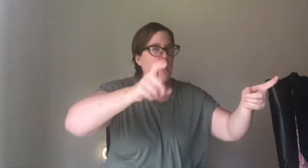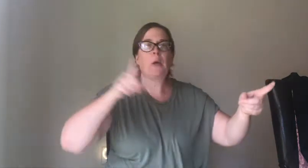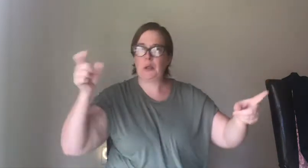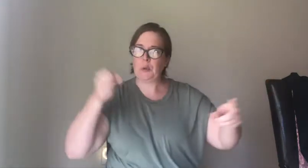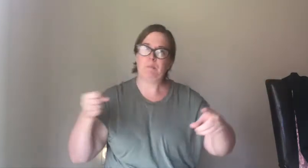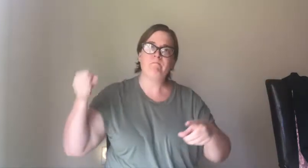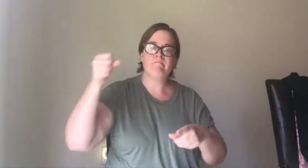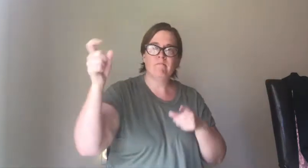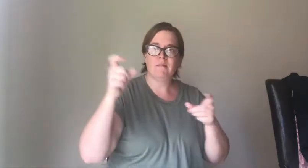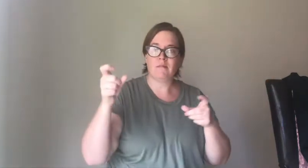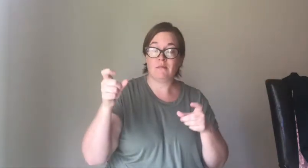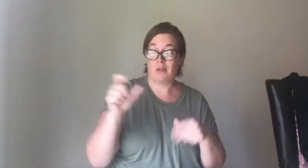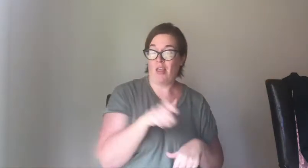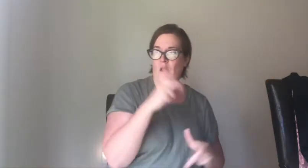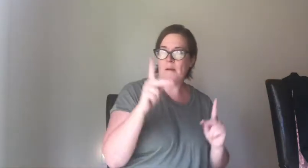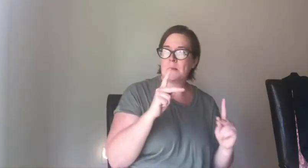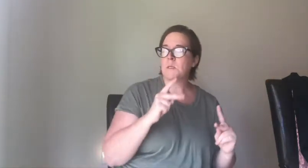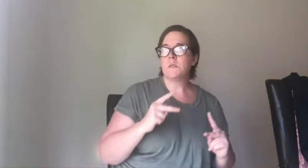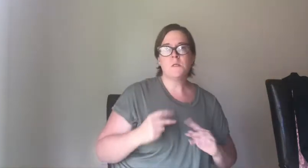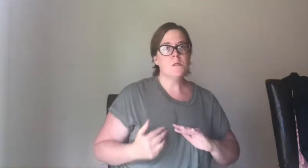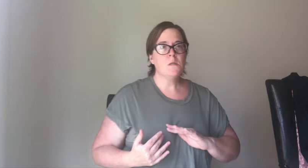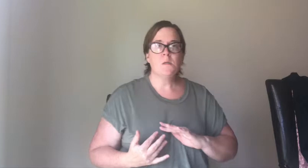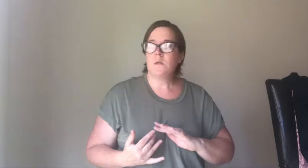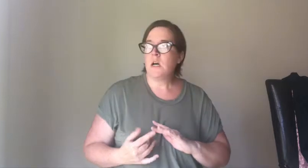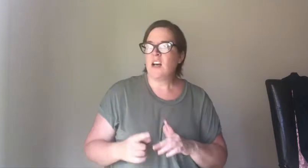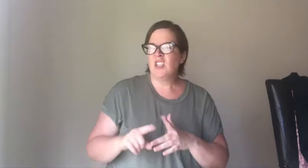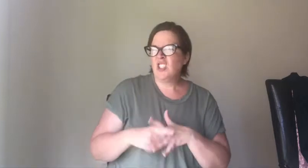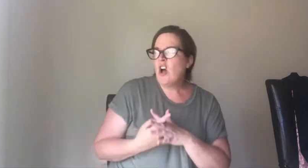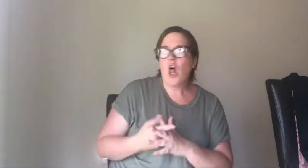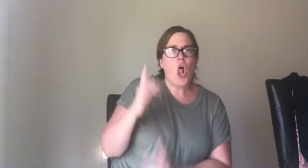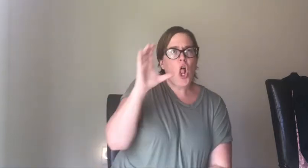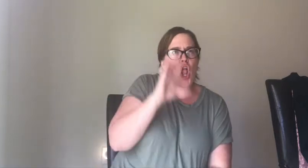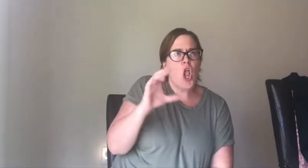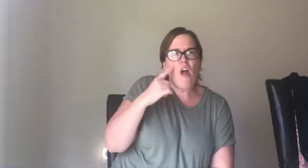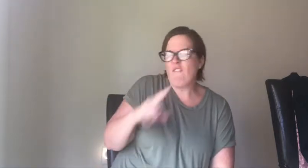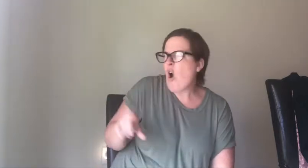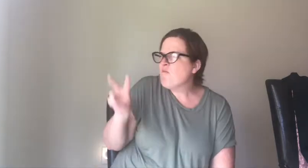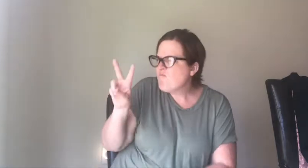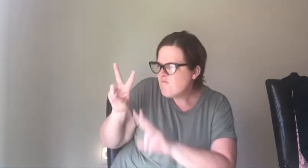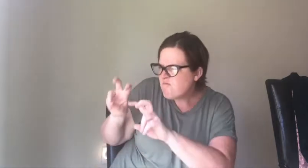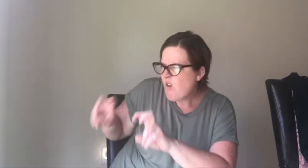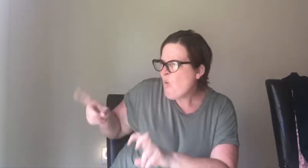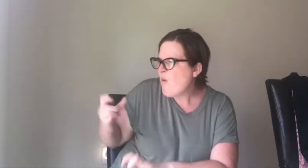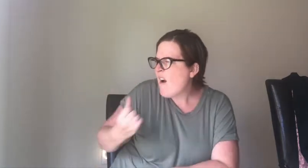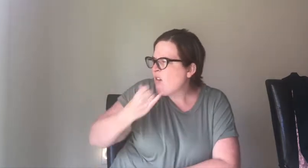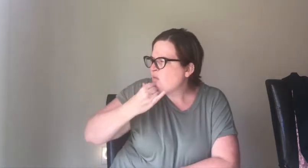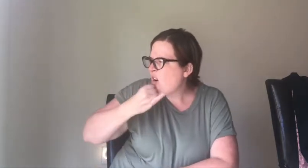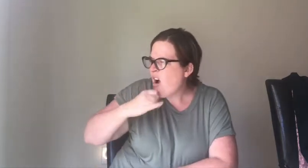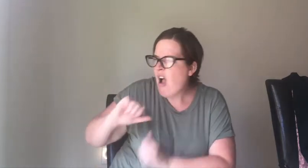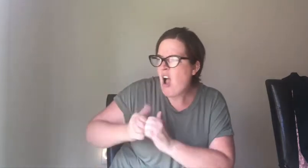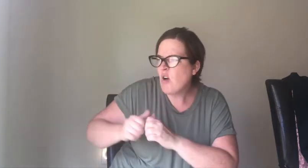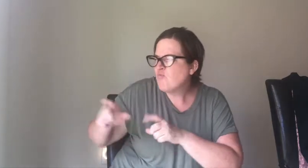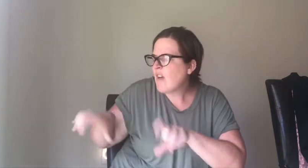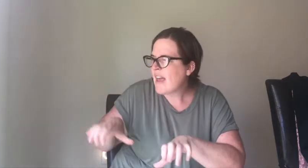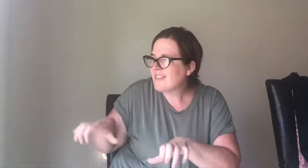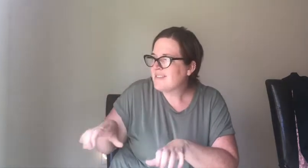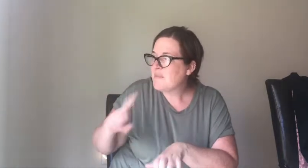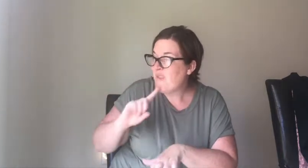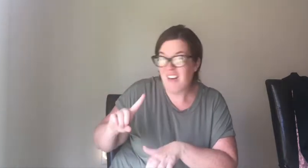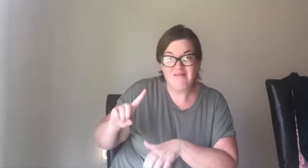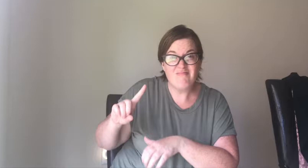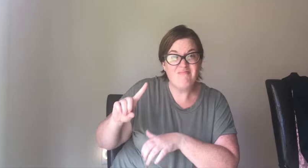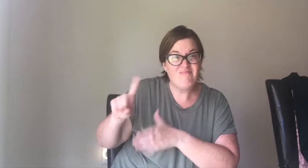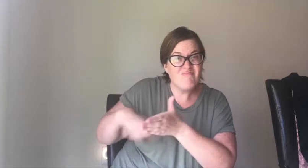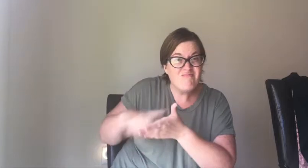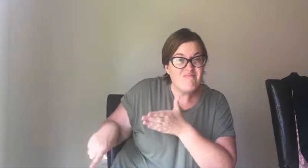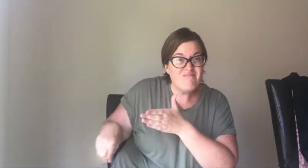Mede is the new king on the scene. So we're going to jump in. This is Daniel chapter 6, starting in verse 3. It says this: Daniel soon proved himself